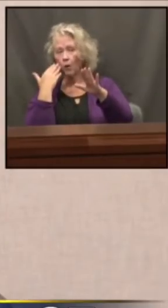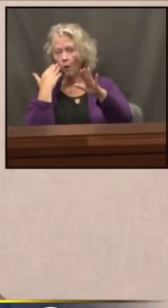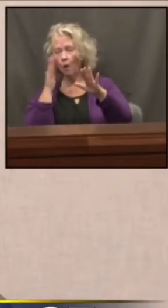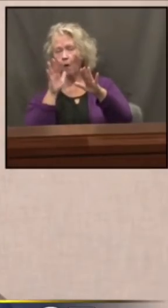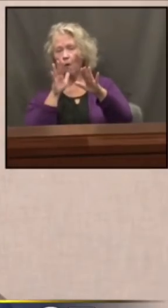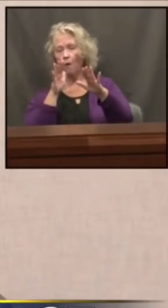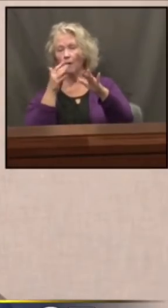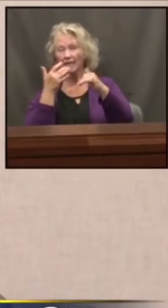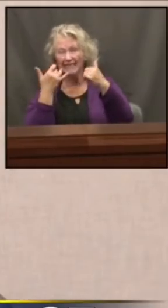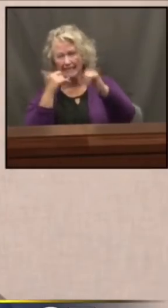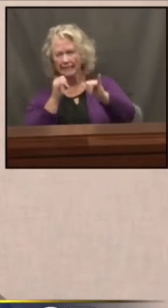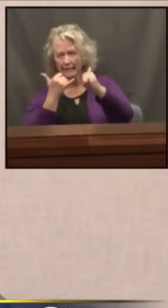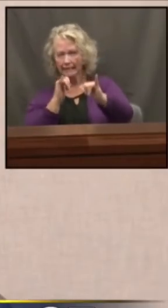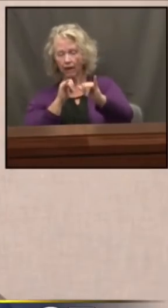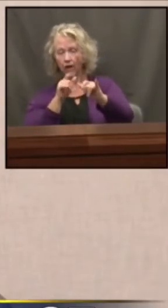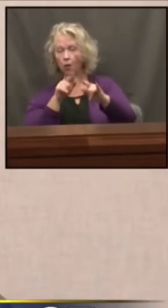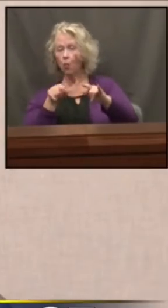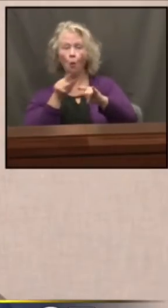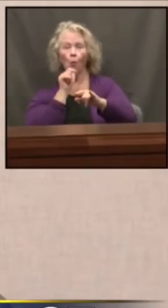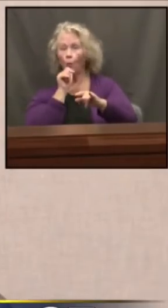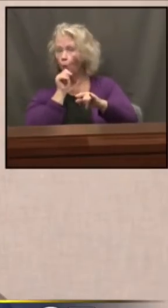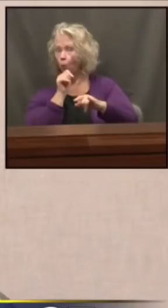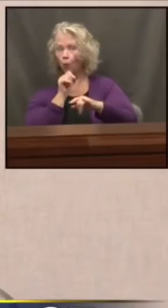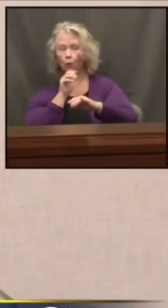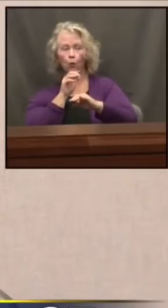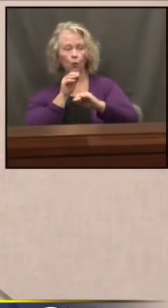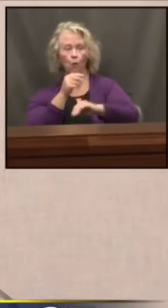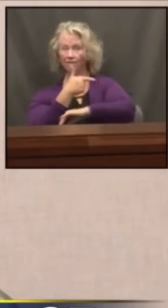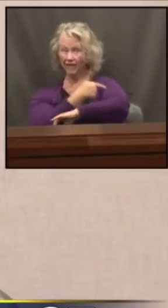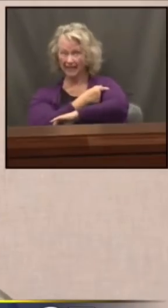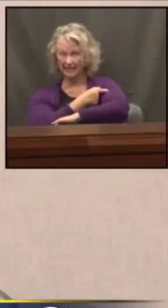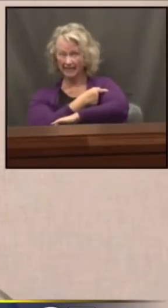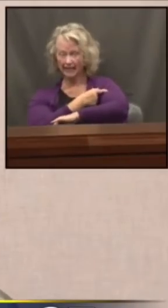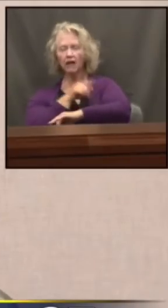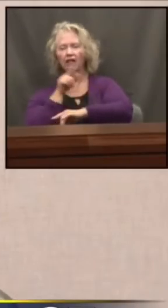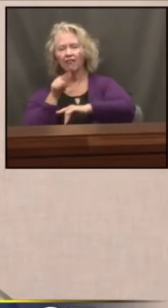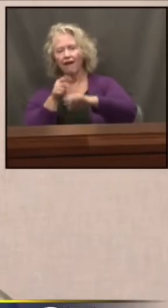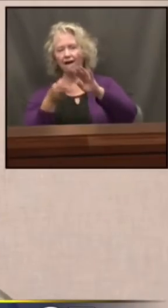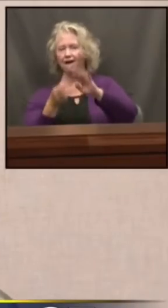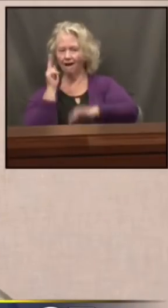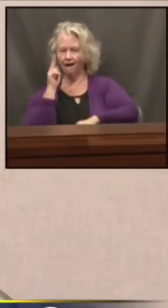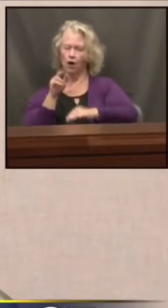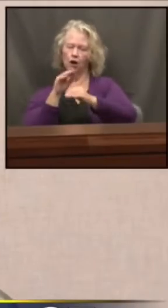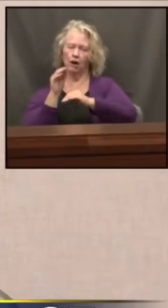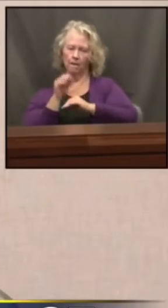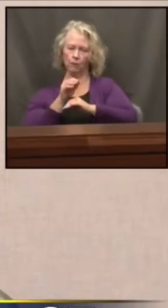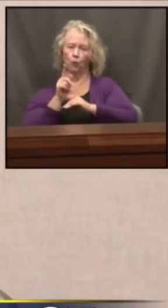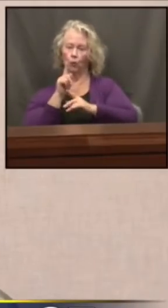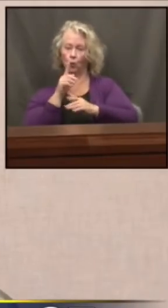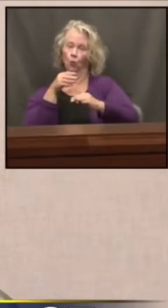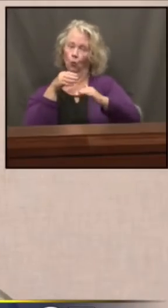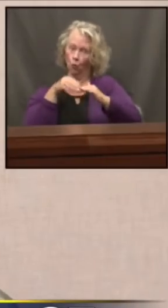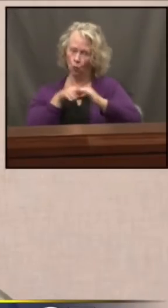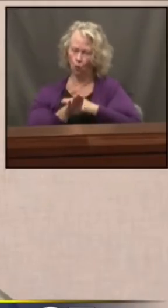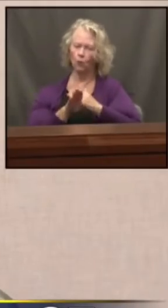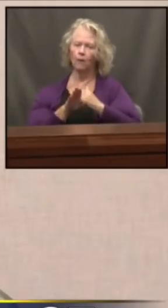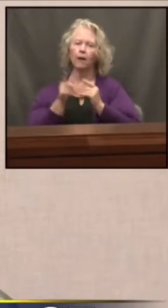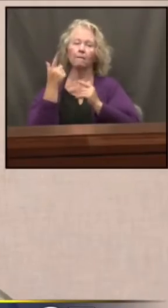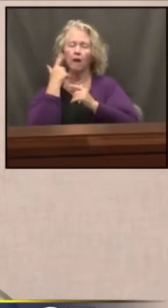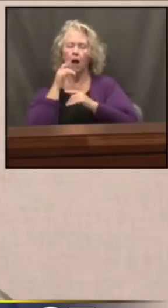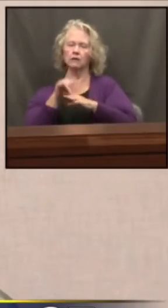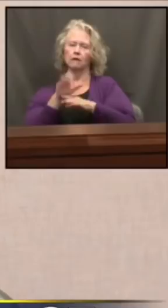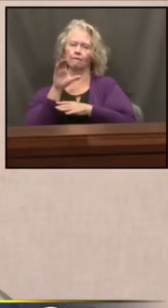the unvaccinated are the largest proportion of people that are getting admitted to the hospital with COVID